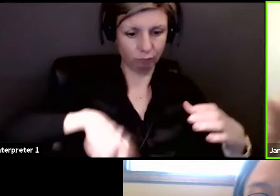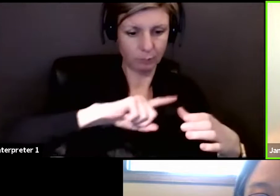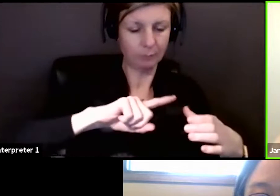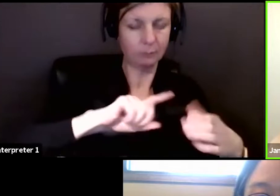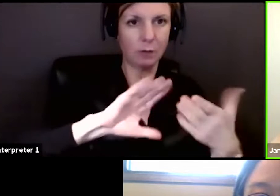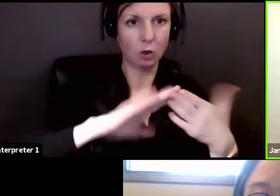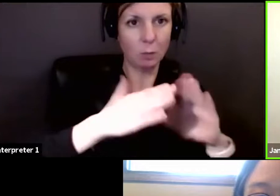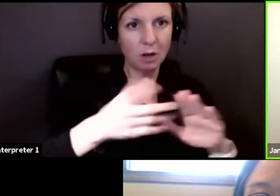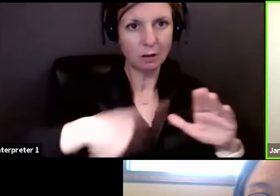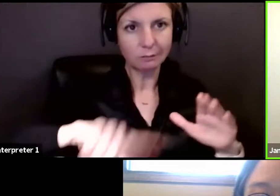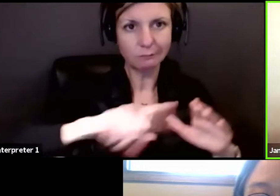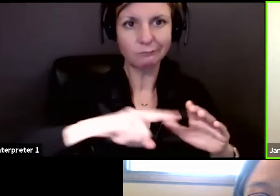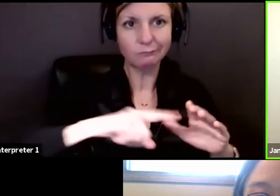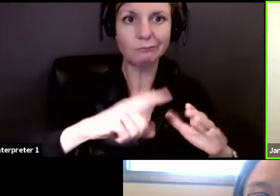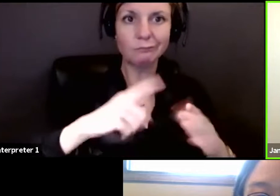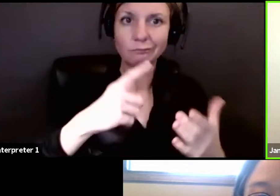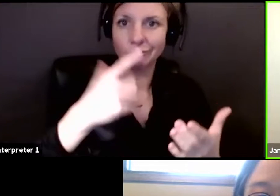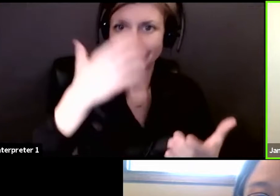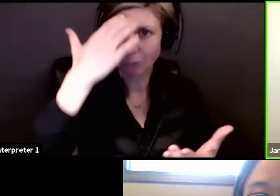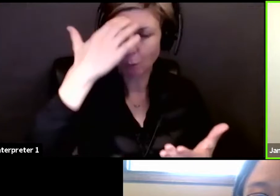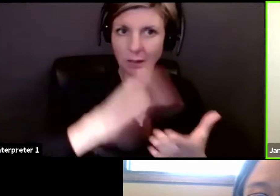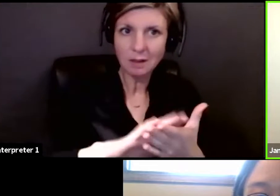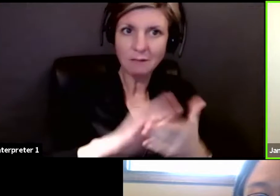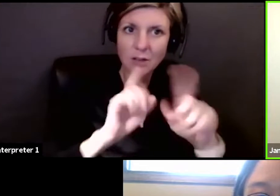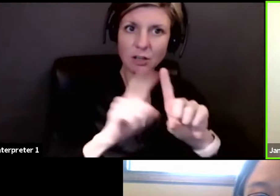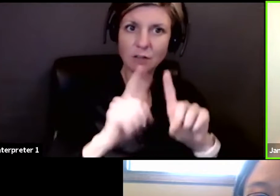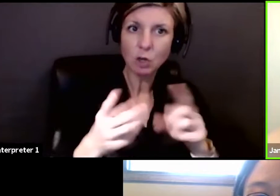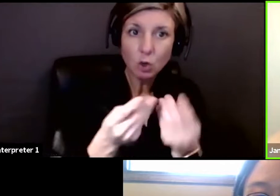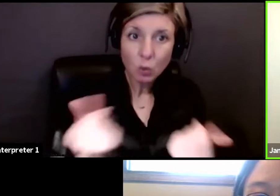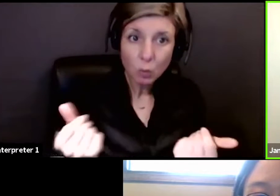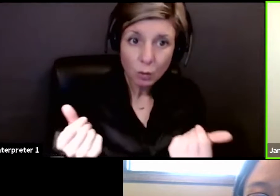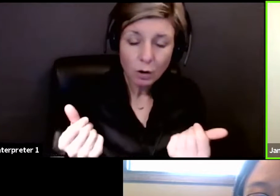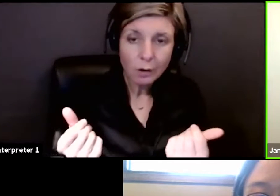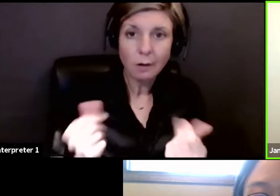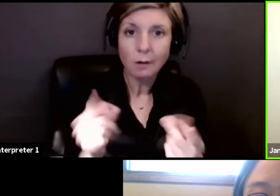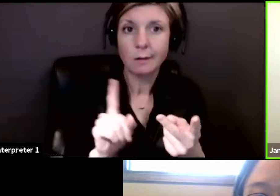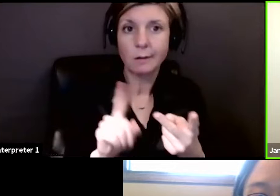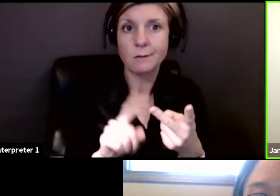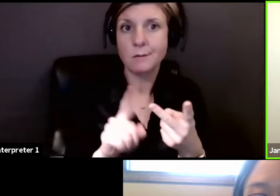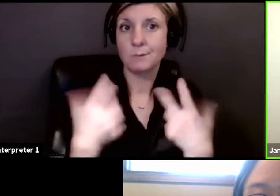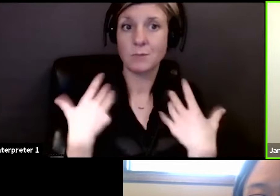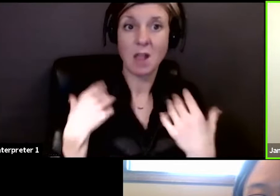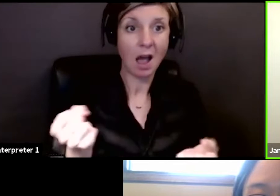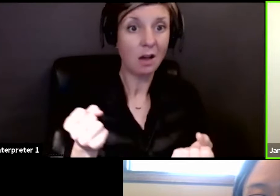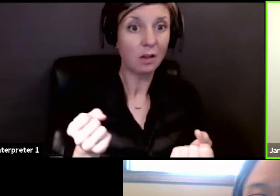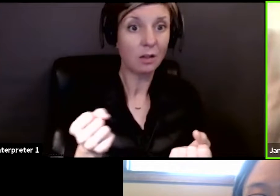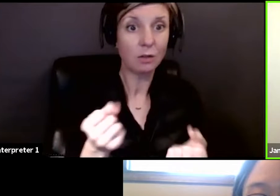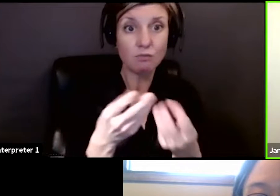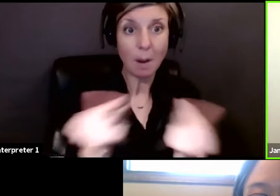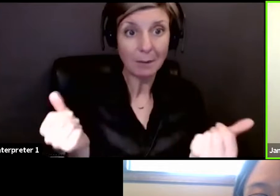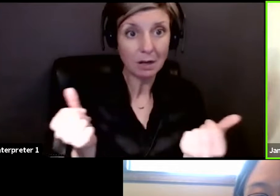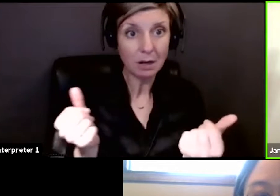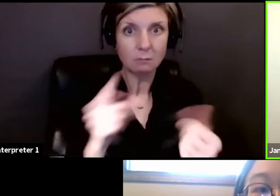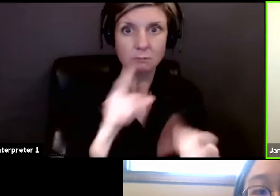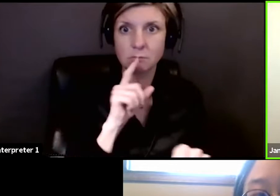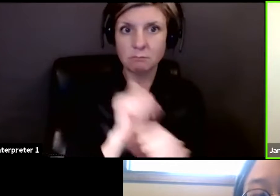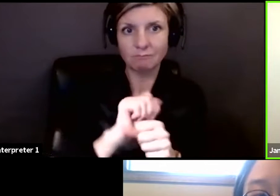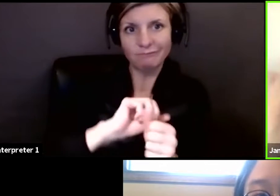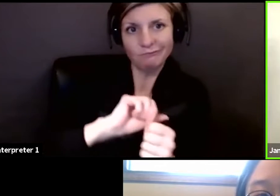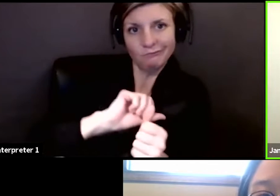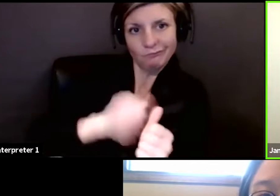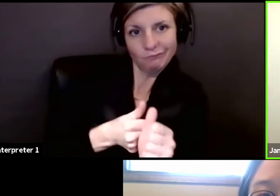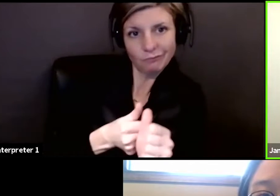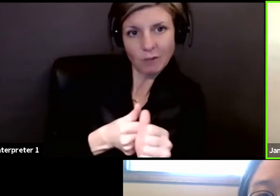believe in cures or health remedies that are not scientifically sound,